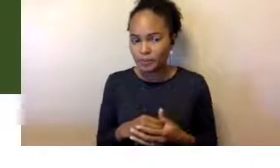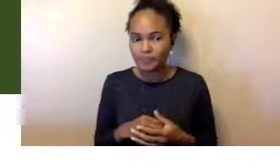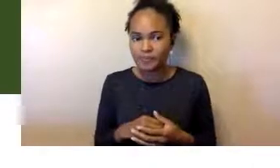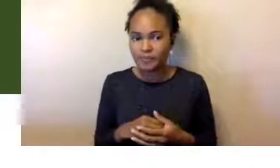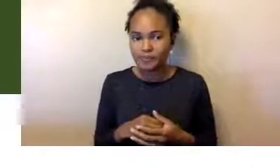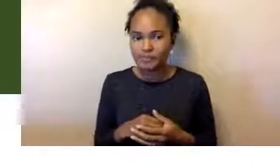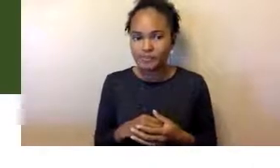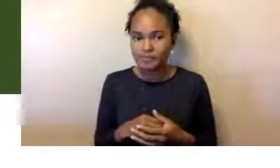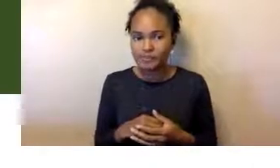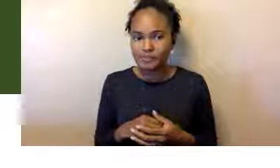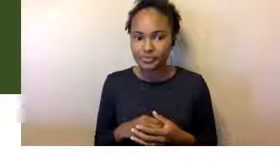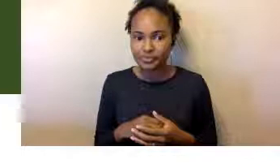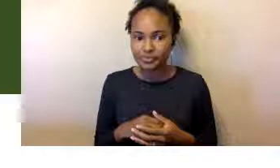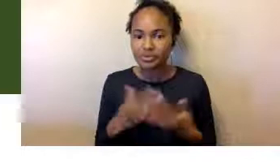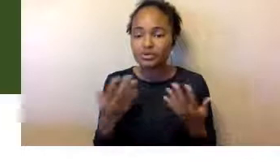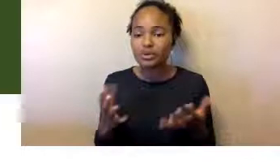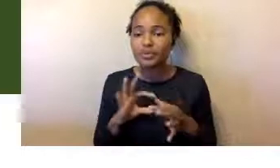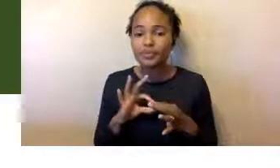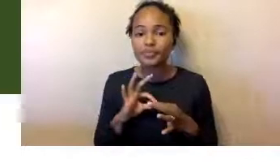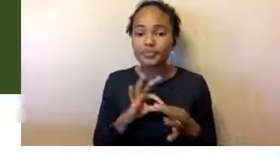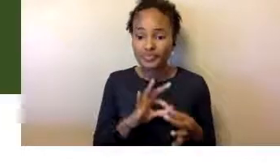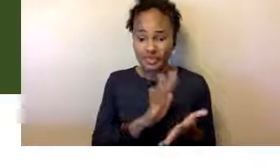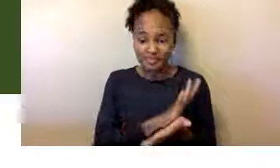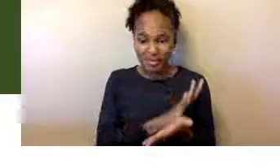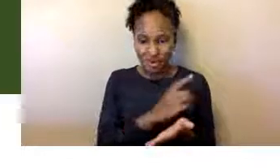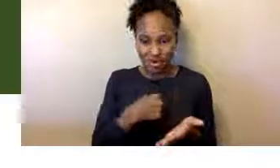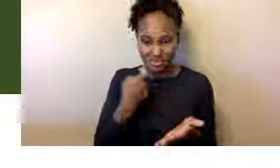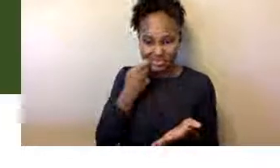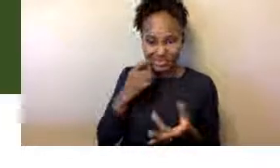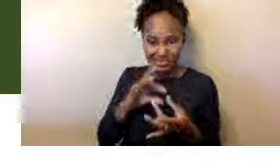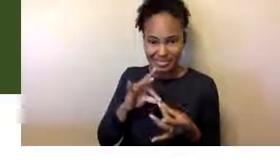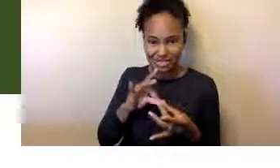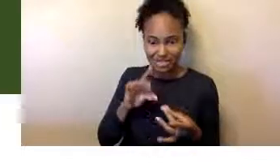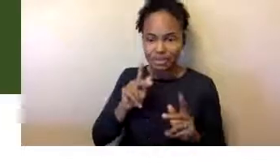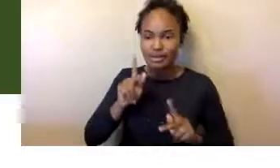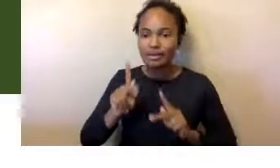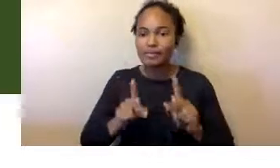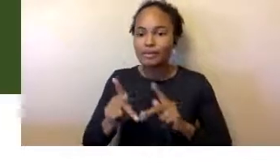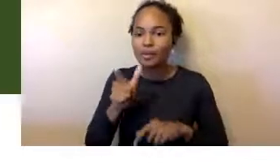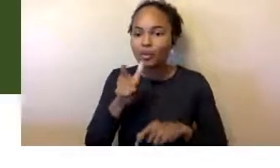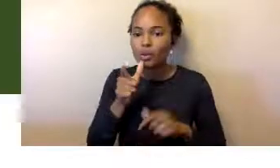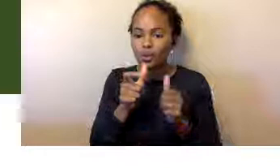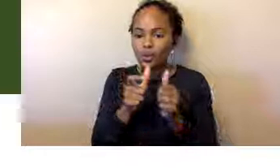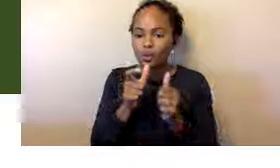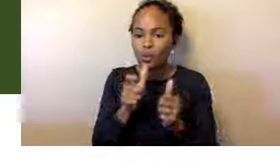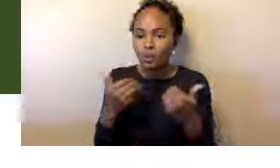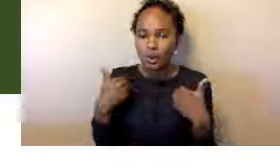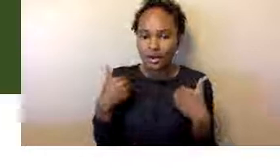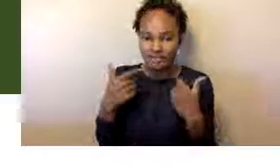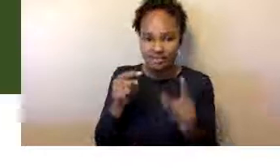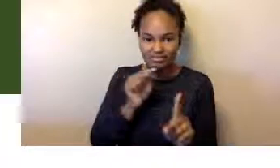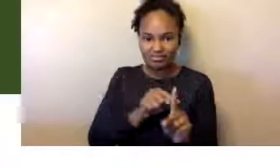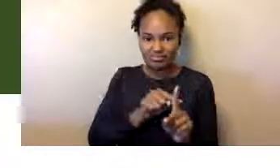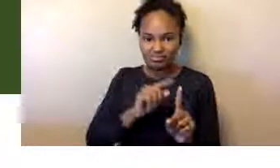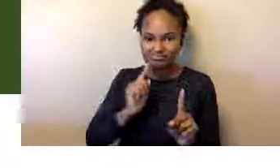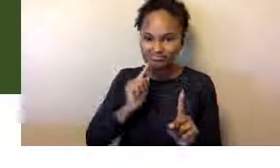So according to the paper I just mentioned, persons with severe mental illness or